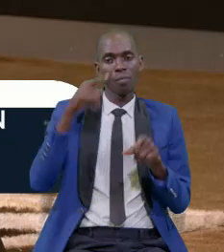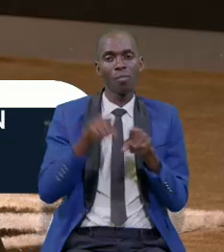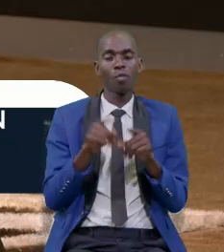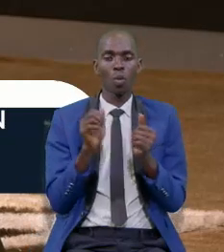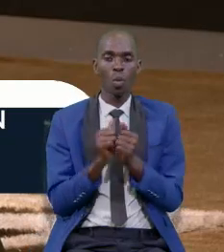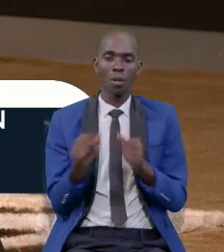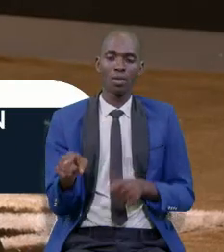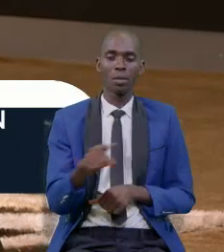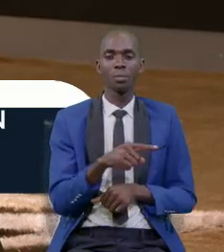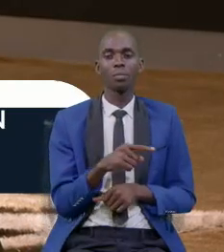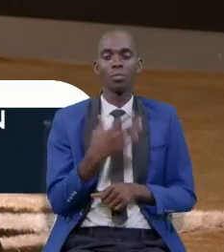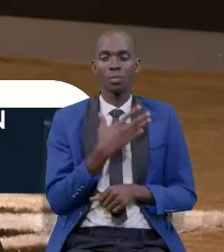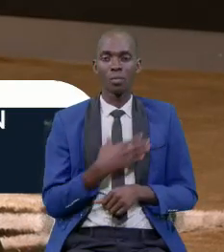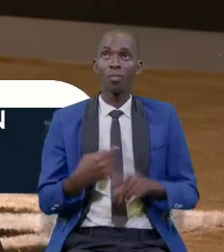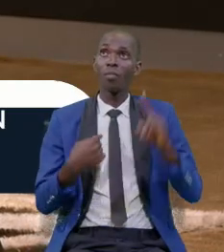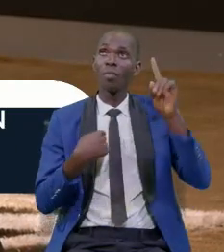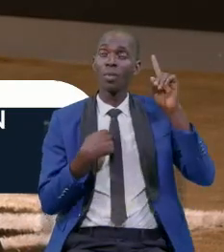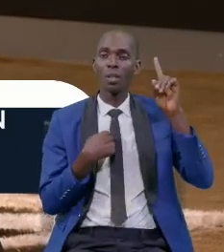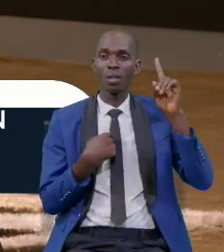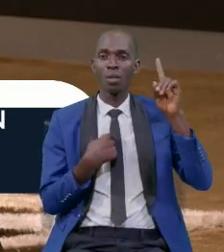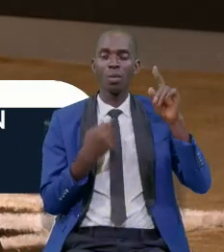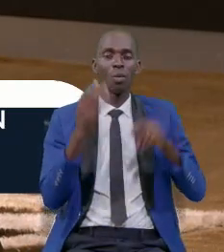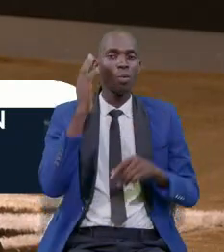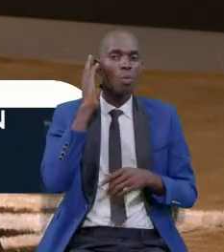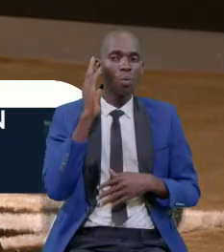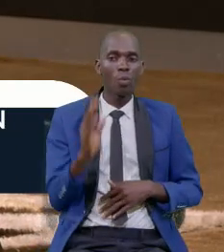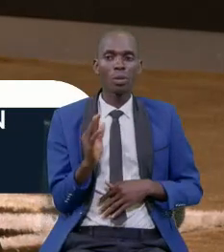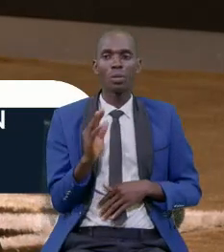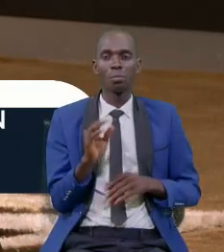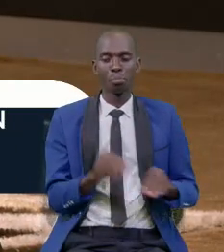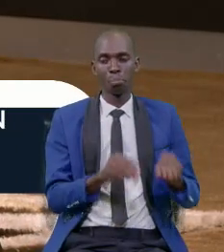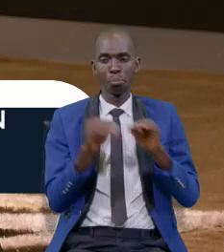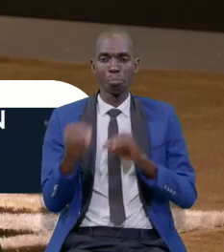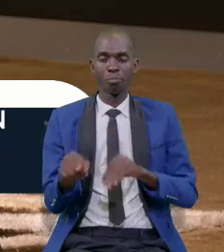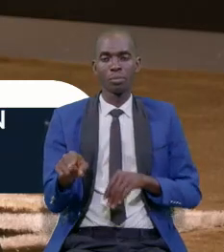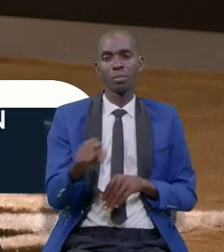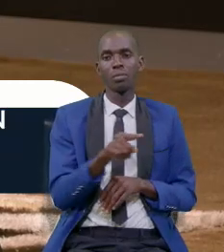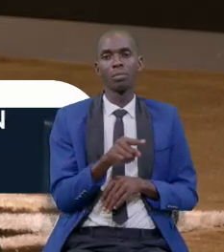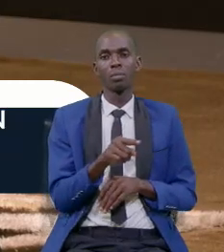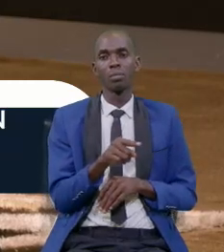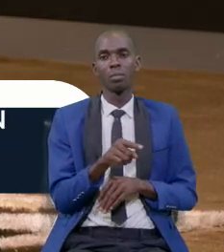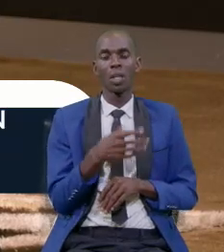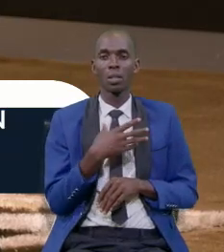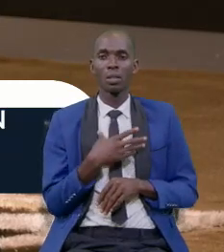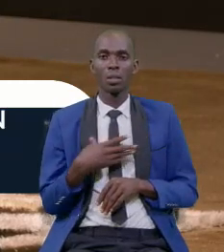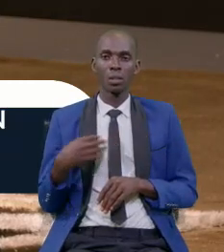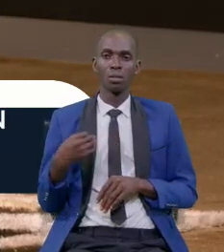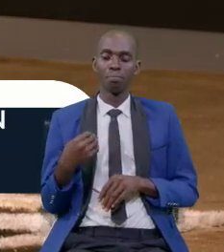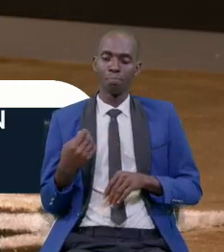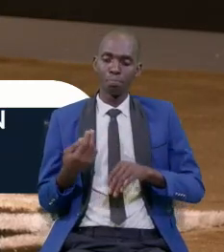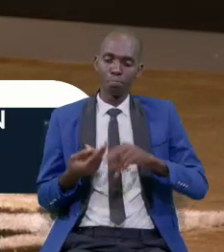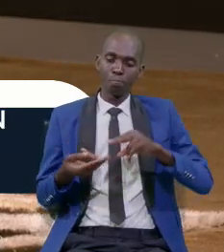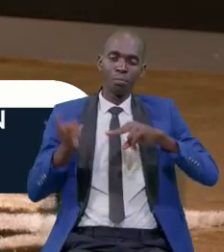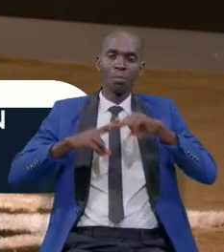with them, and I will place them and